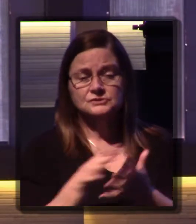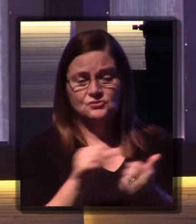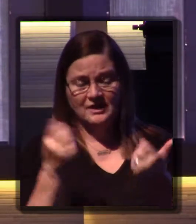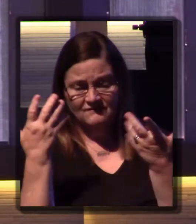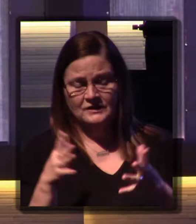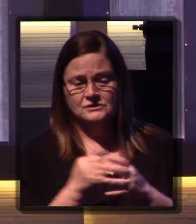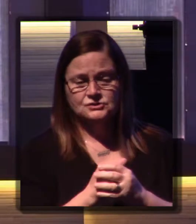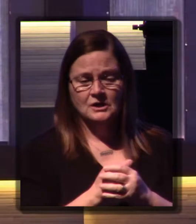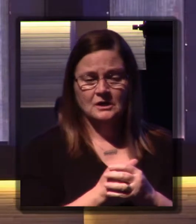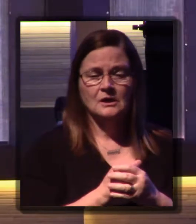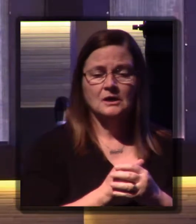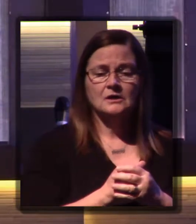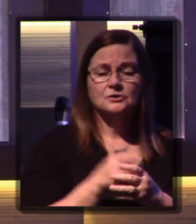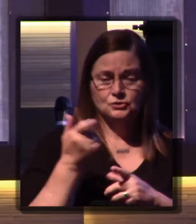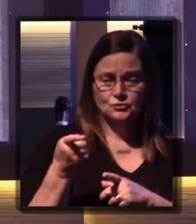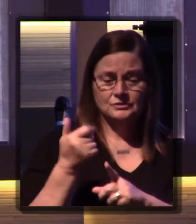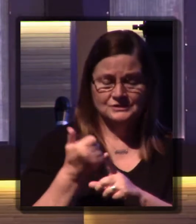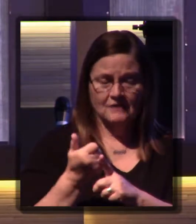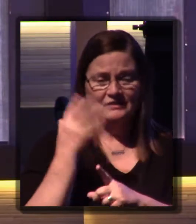finished destroying, you will be destroyed. As soon as